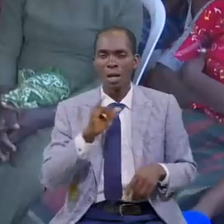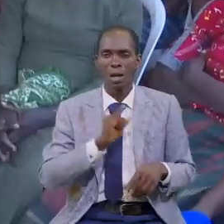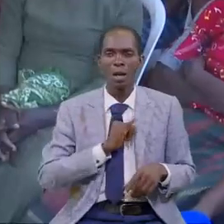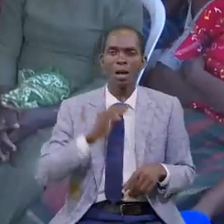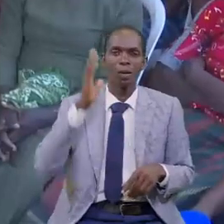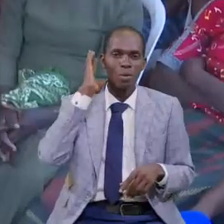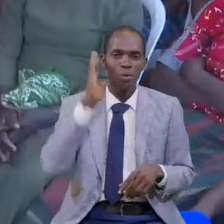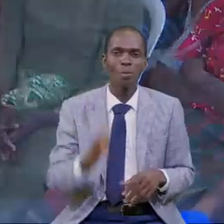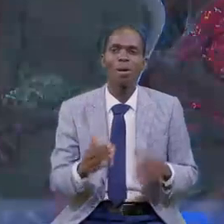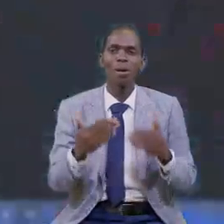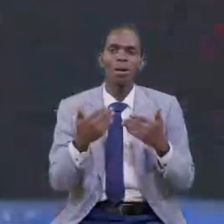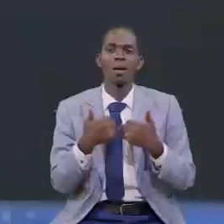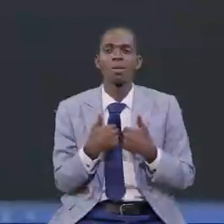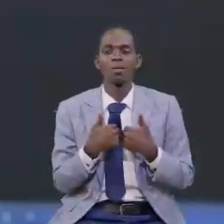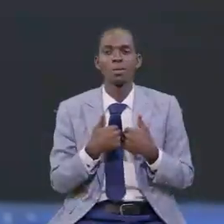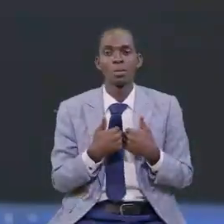Because I will ask.